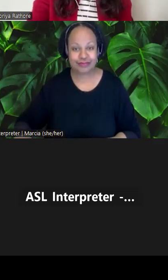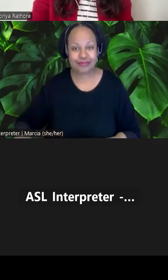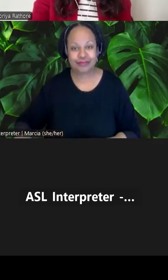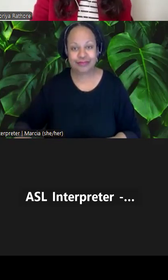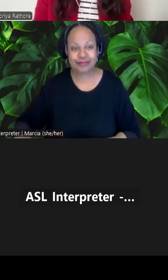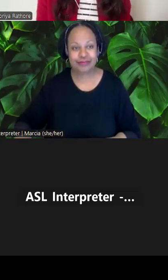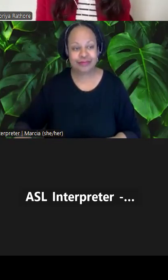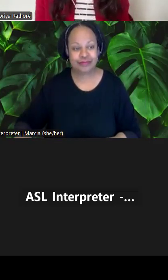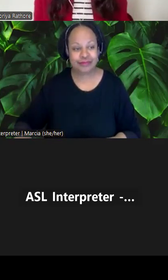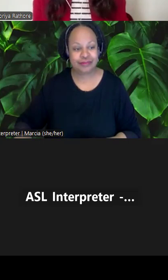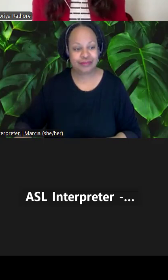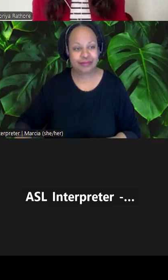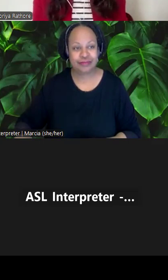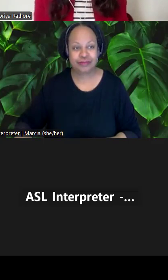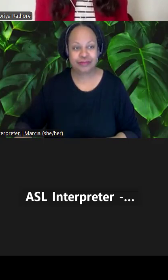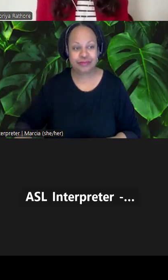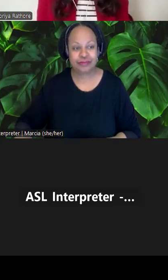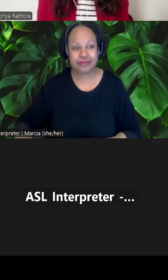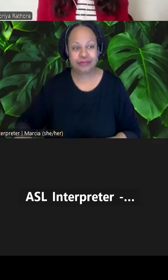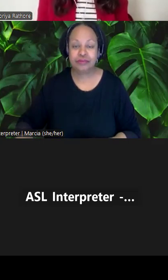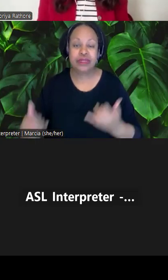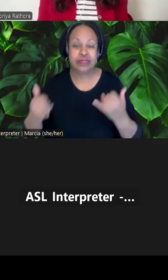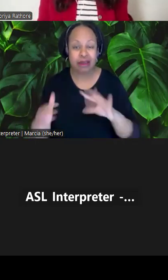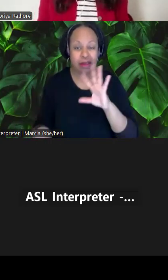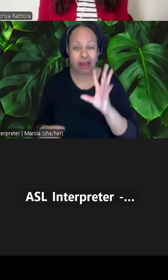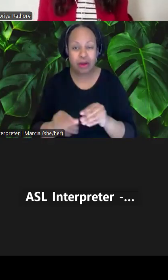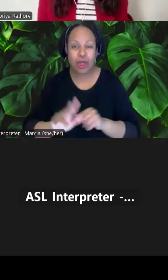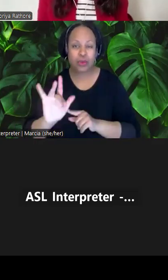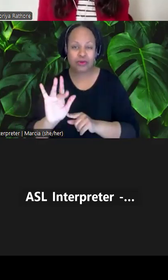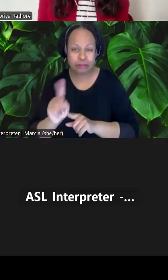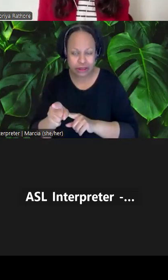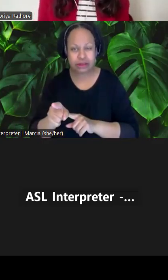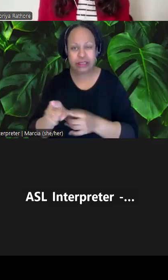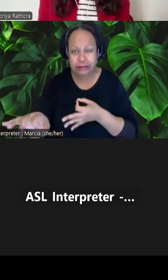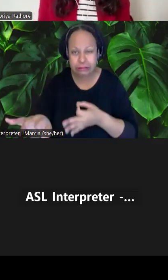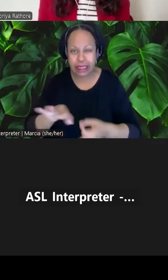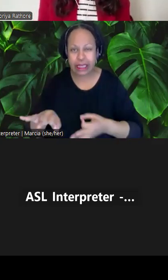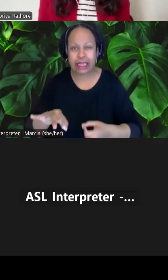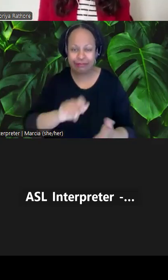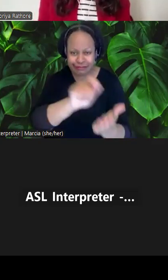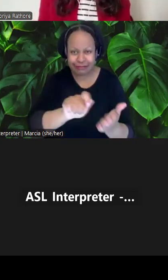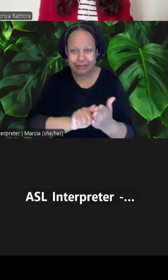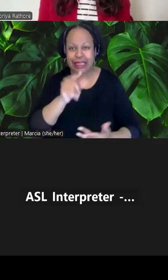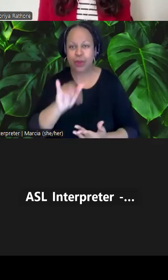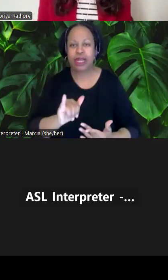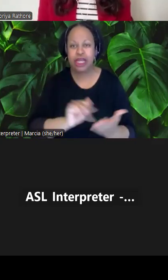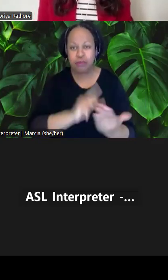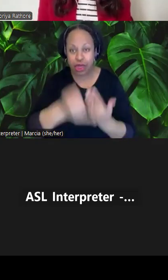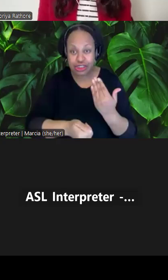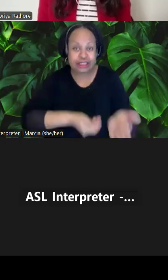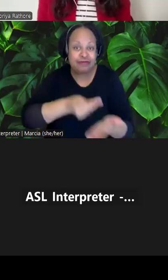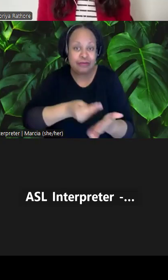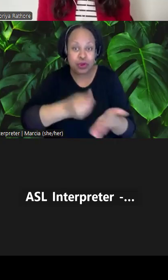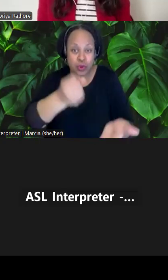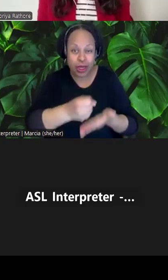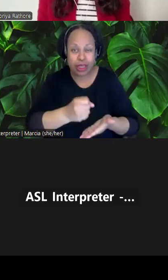So today I'm going to spend about 25 minutes going through what the Literary Projects program funds and